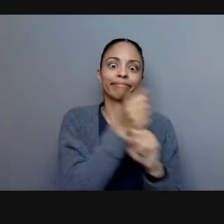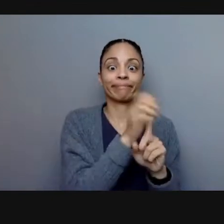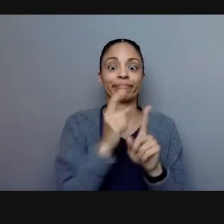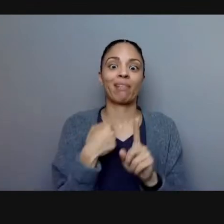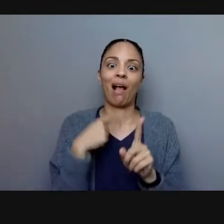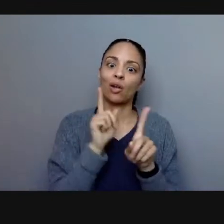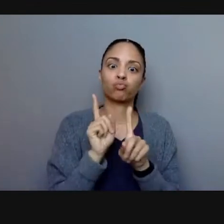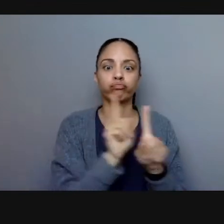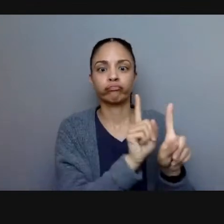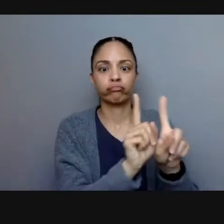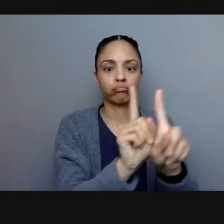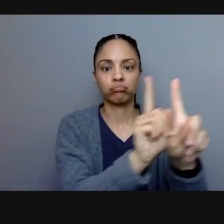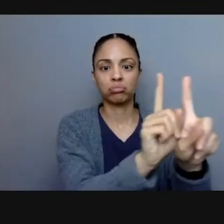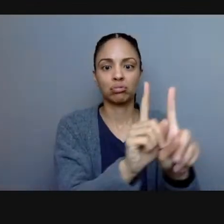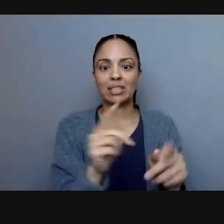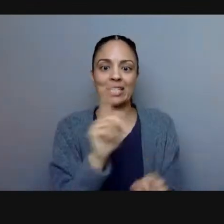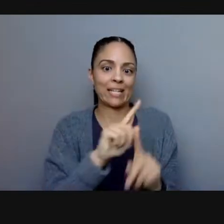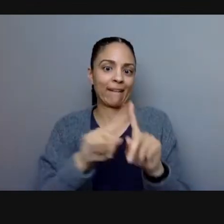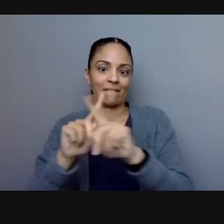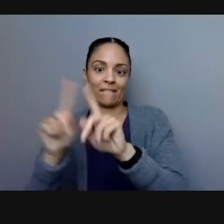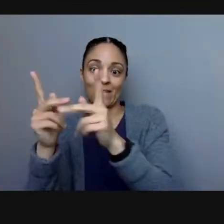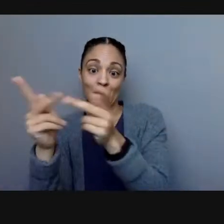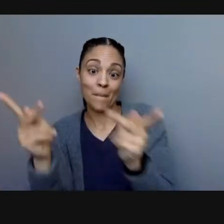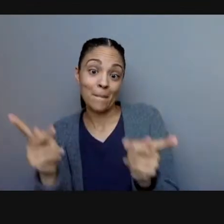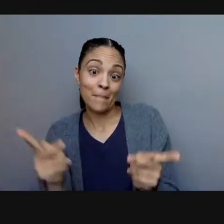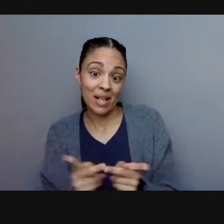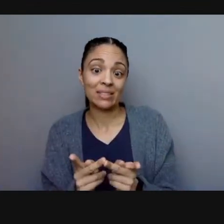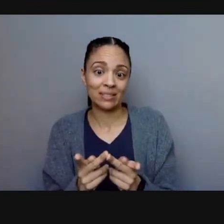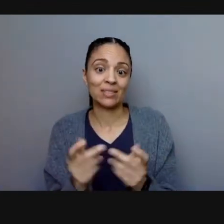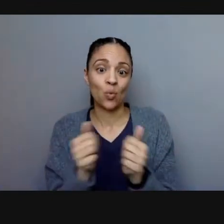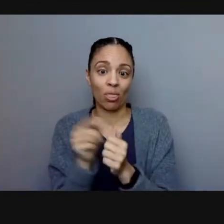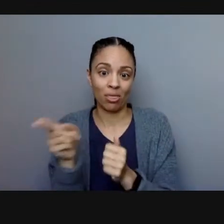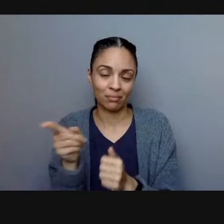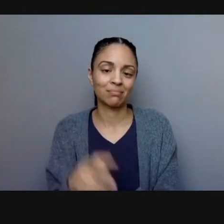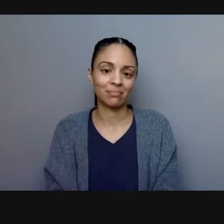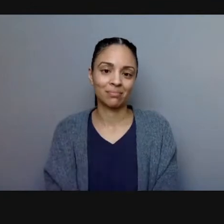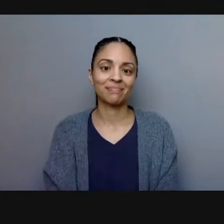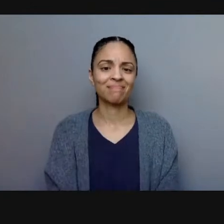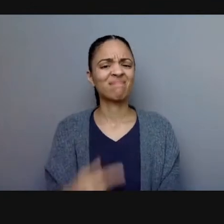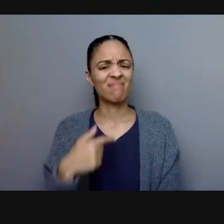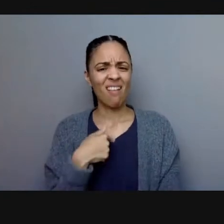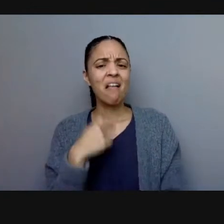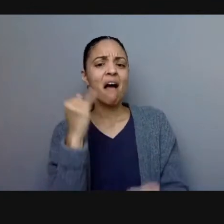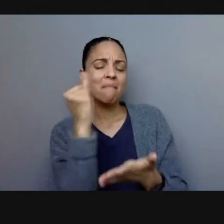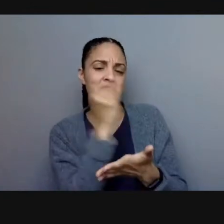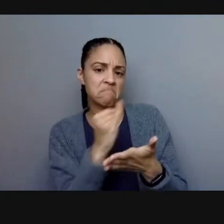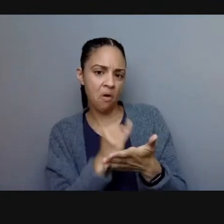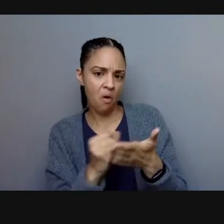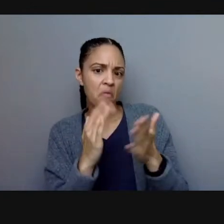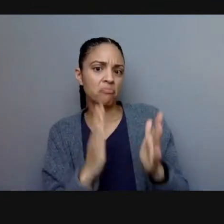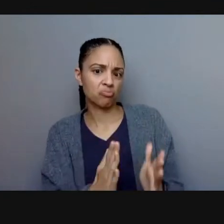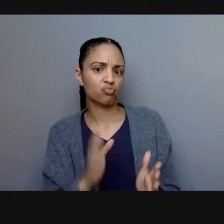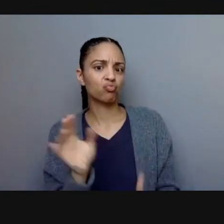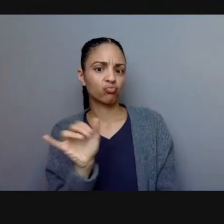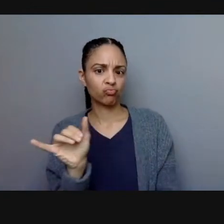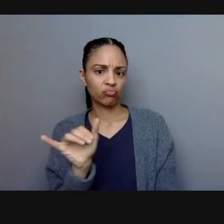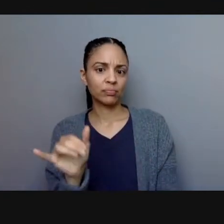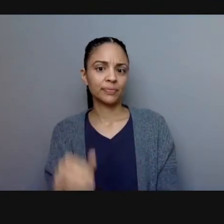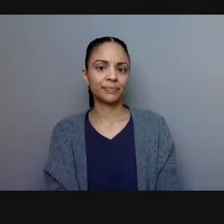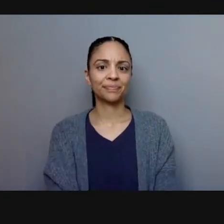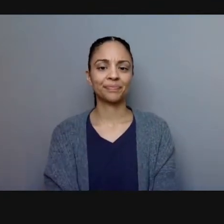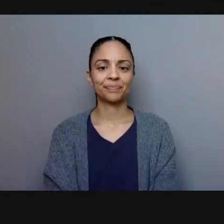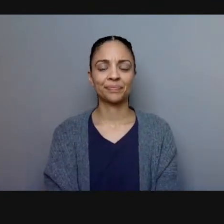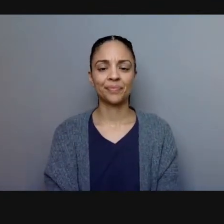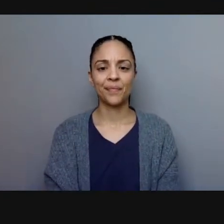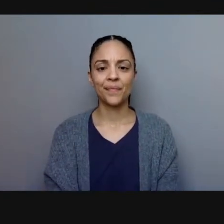he was kind of. And then I'm an artist, and my brother that shepherded me through like the